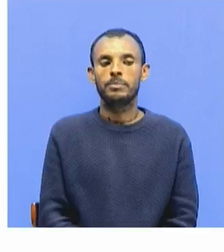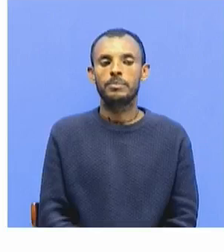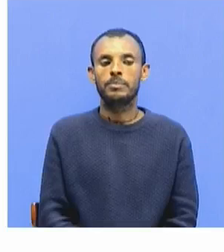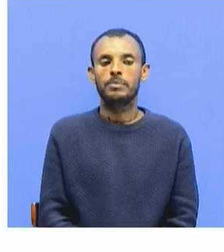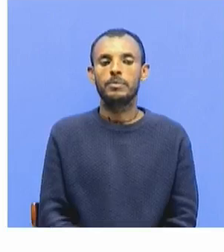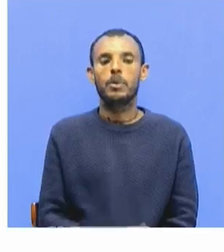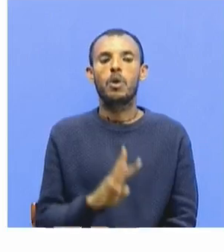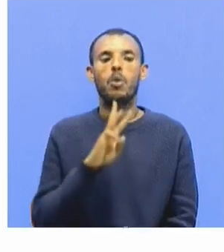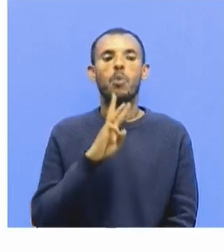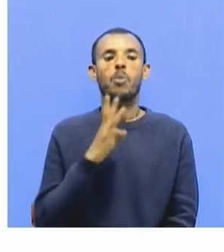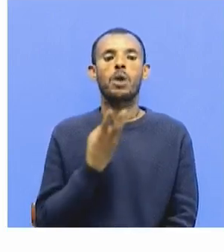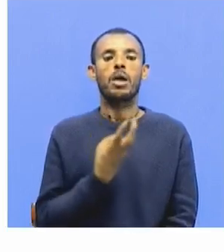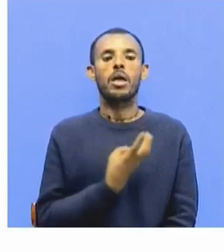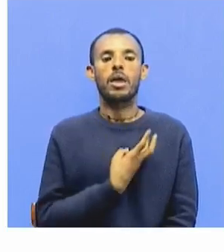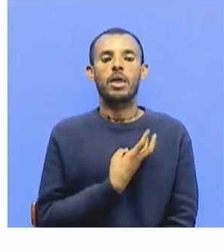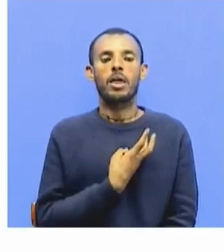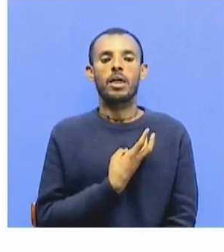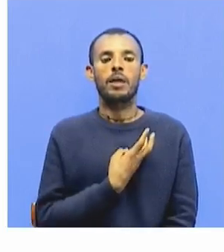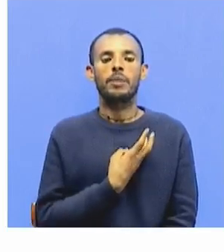we,